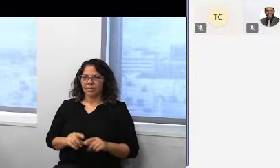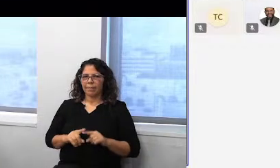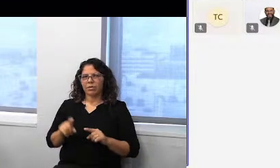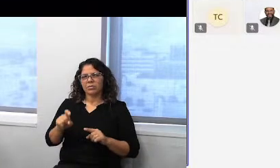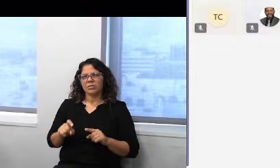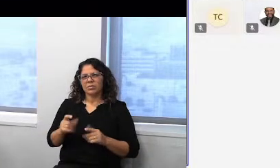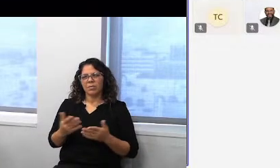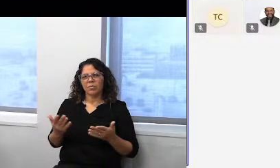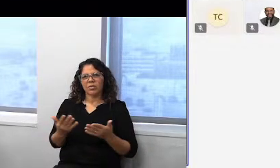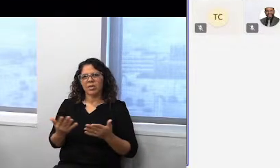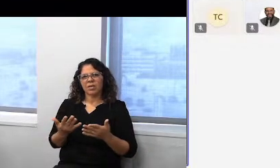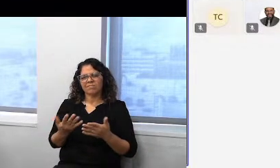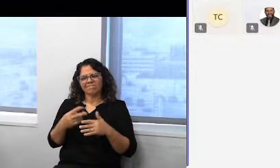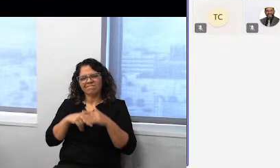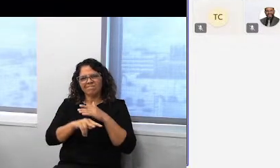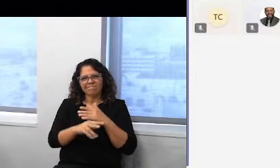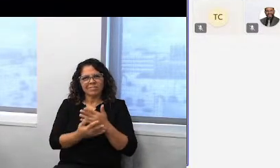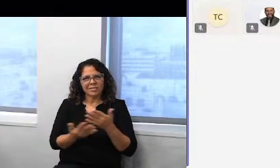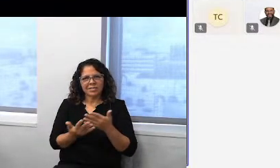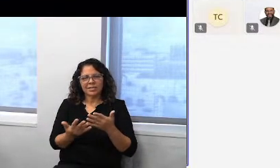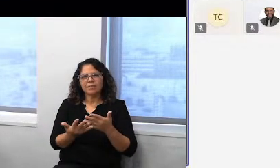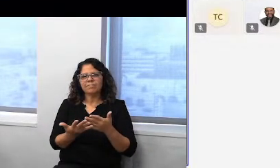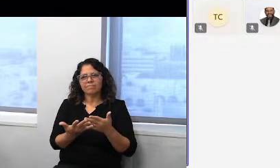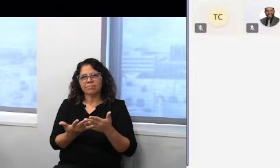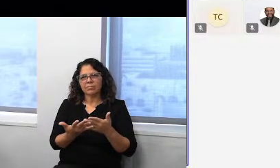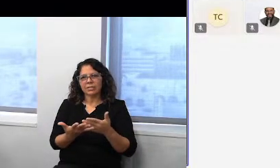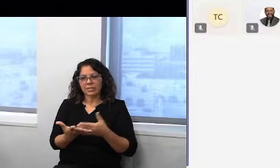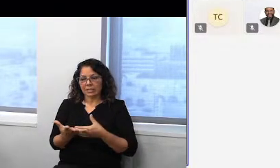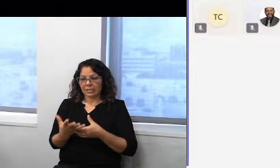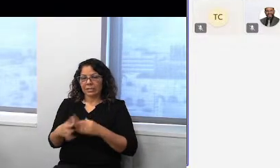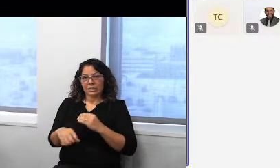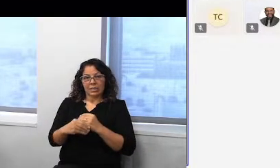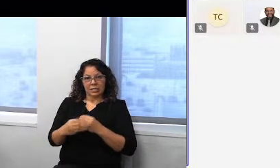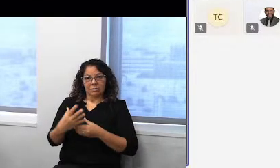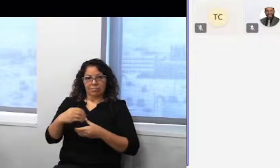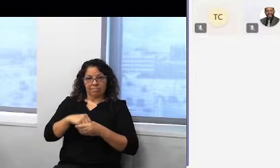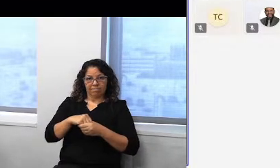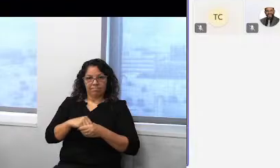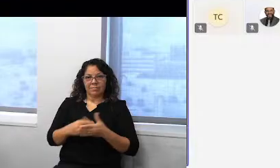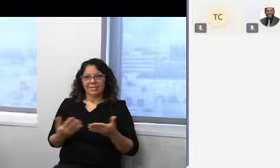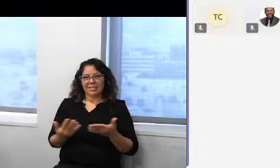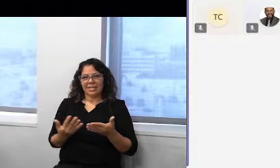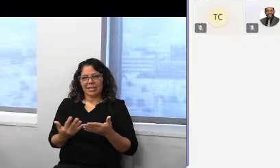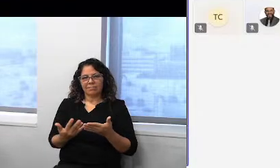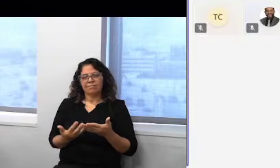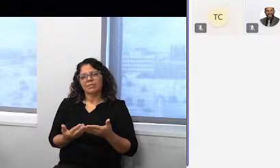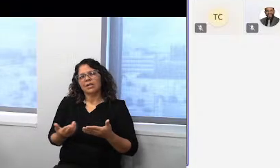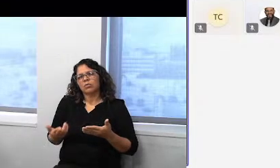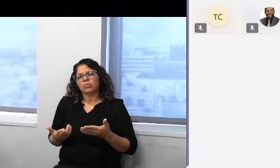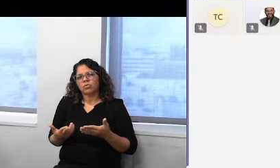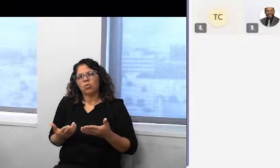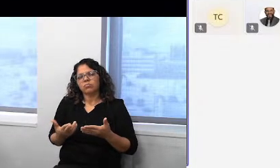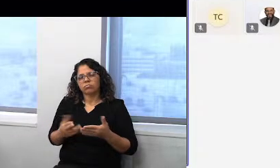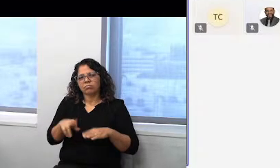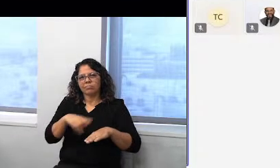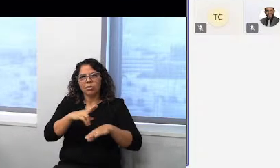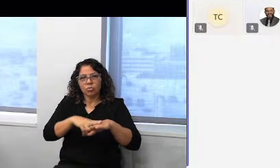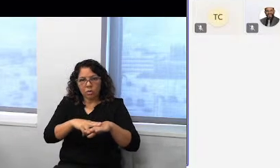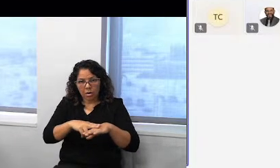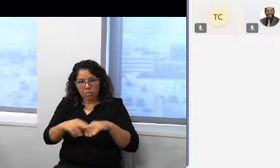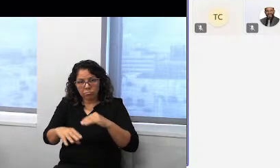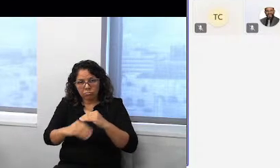renewable resources, battery energy storage resources onto the system, when LUMA is developing projects,